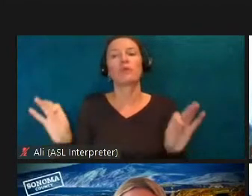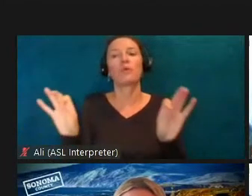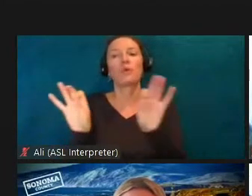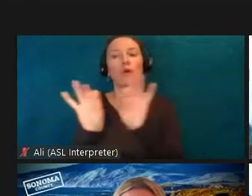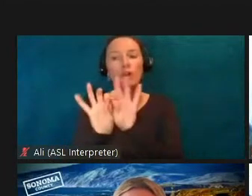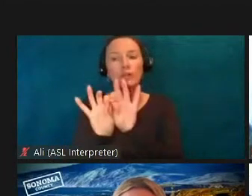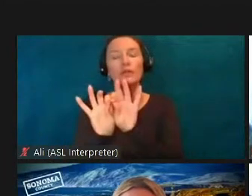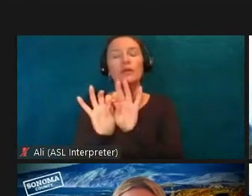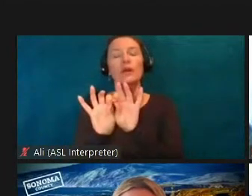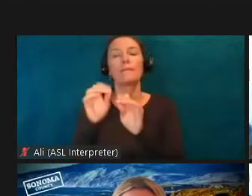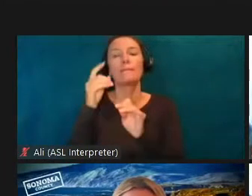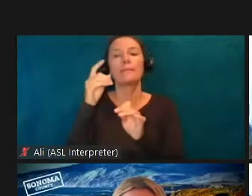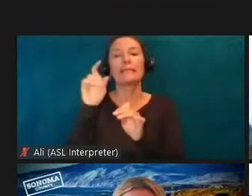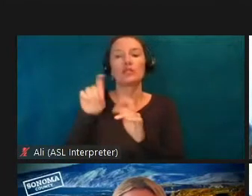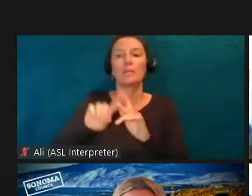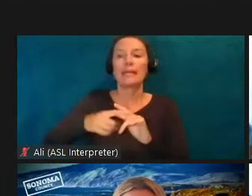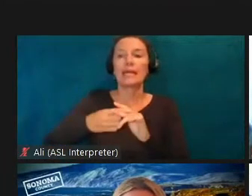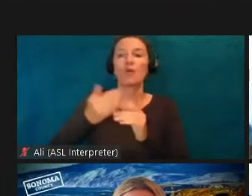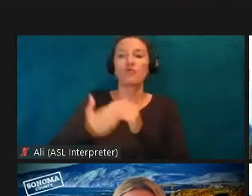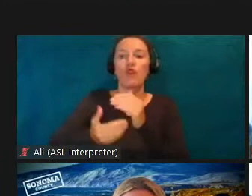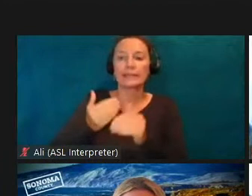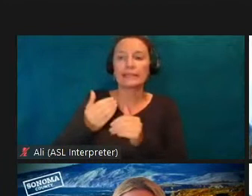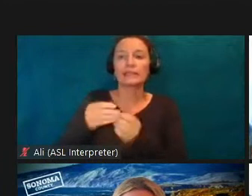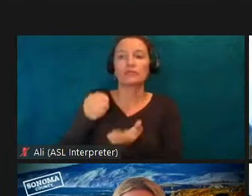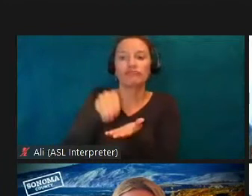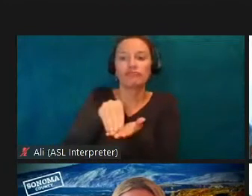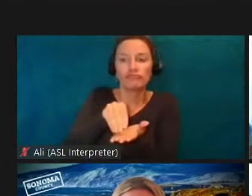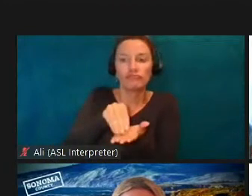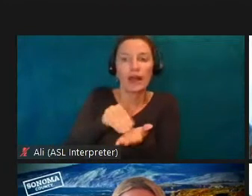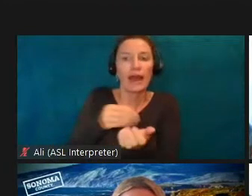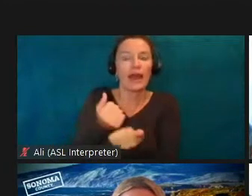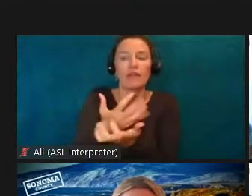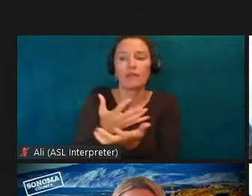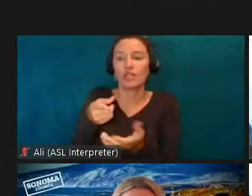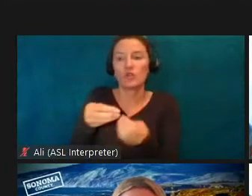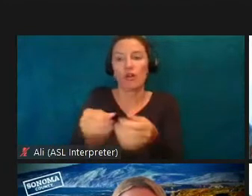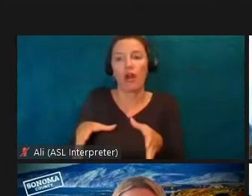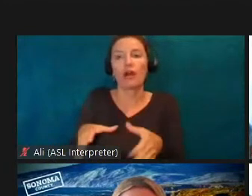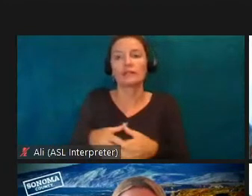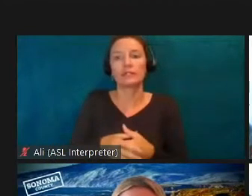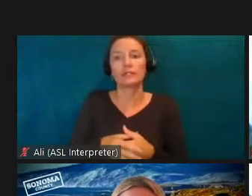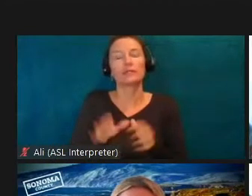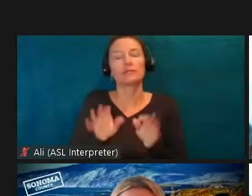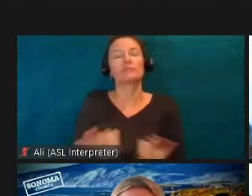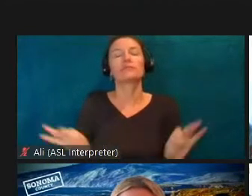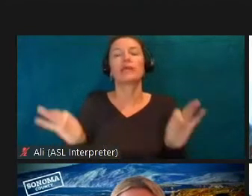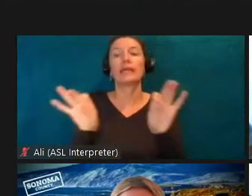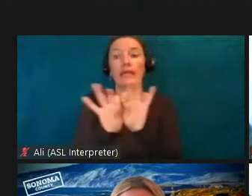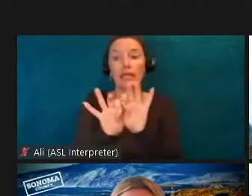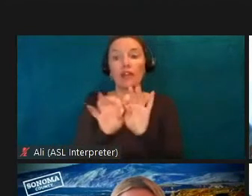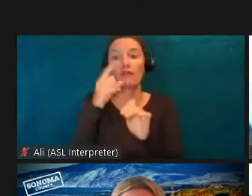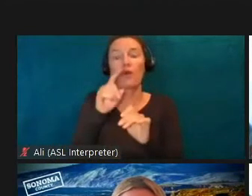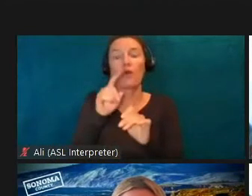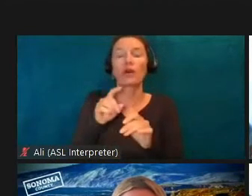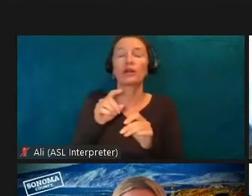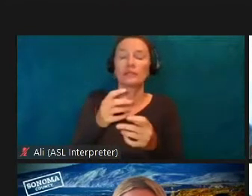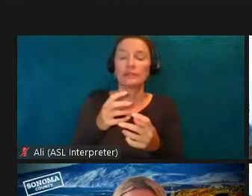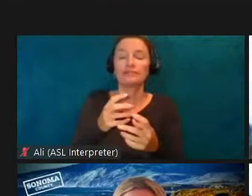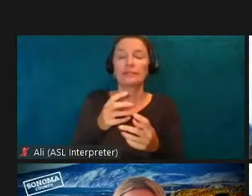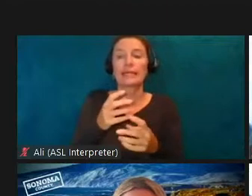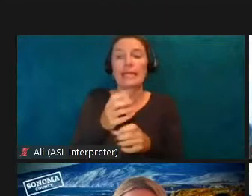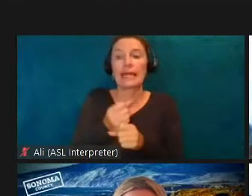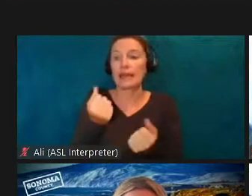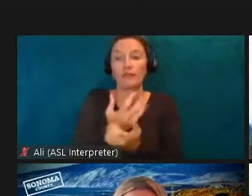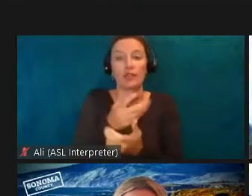begin the process of cataloging all that you may have lost. It's going to be critical for your long-term needs with your insurance